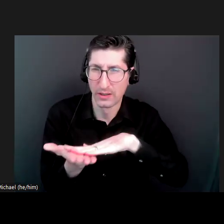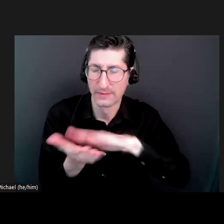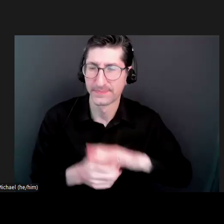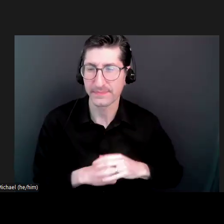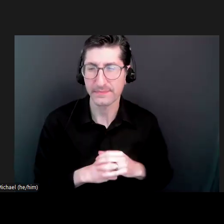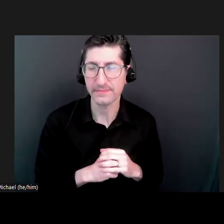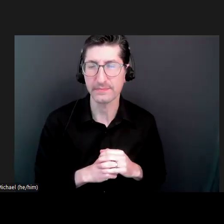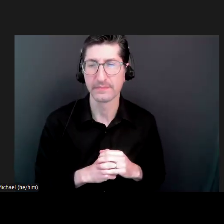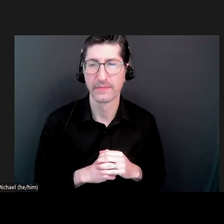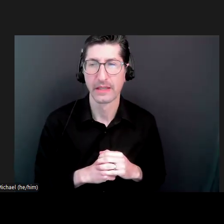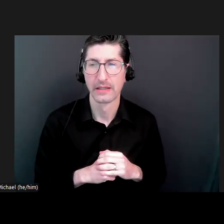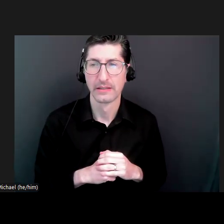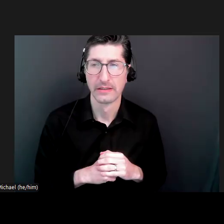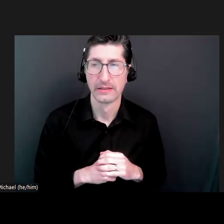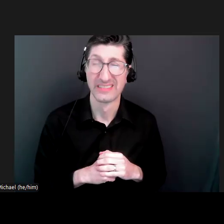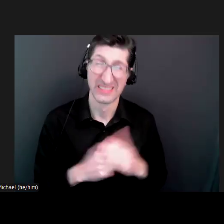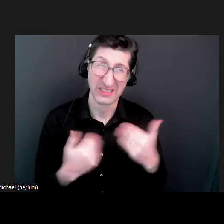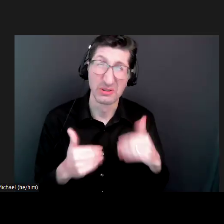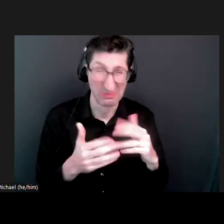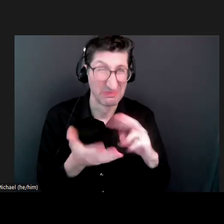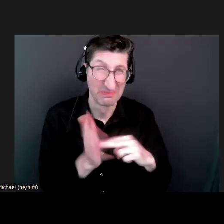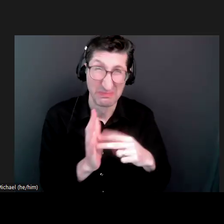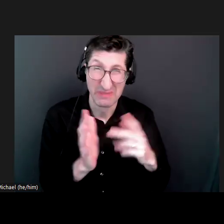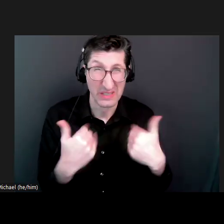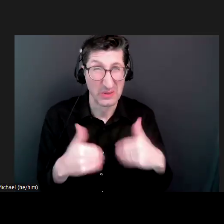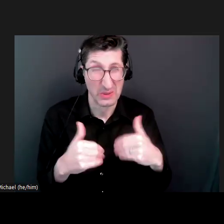So there's a lot at stake,